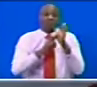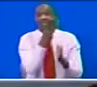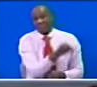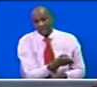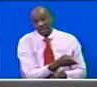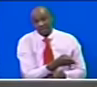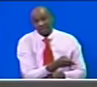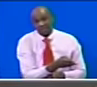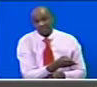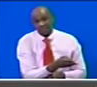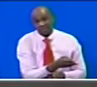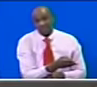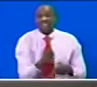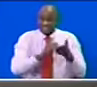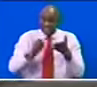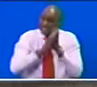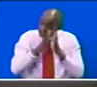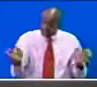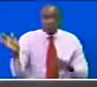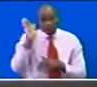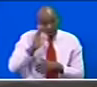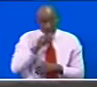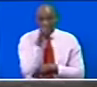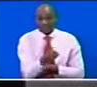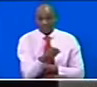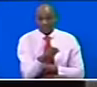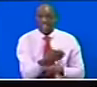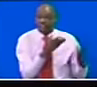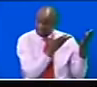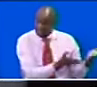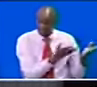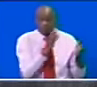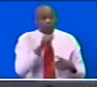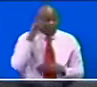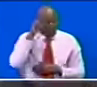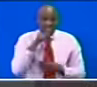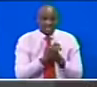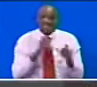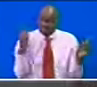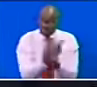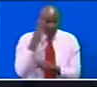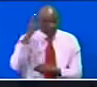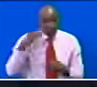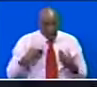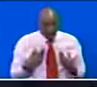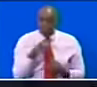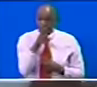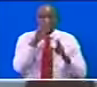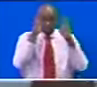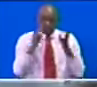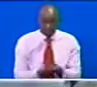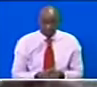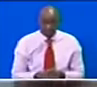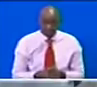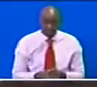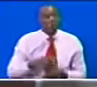katika mrengo huu. The Secretary General of Wiper Party, Hassan Omar, also from the coast, is of a different view on this subject. But